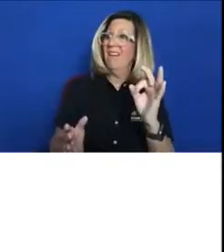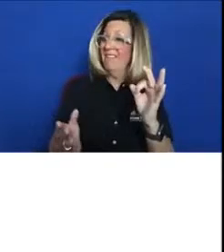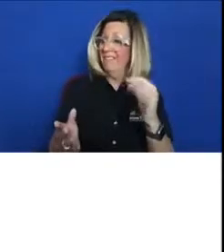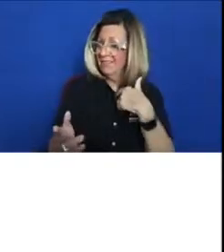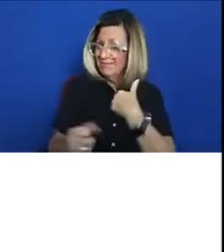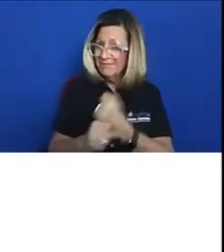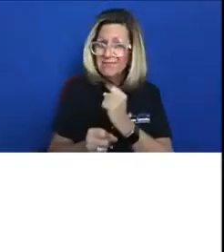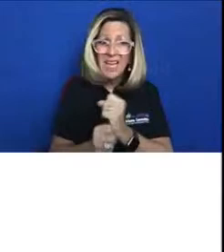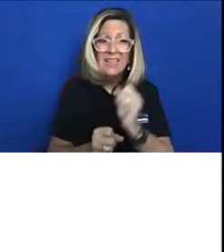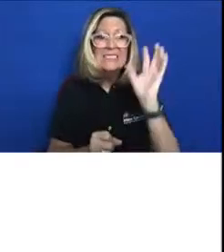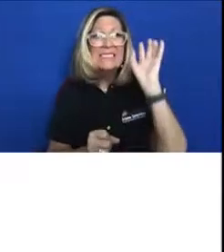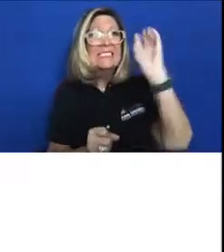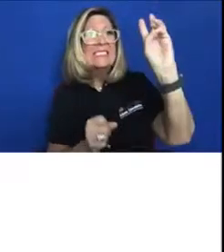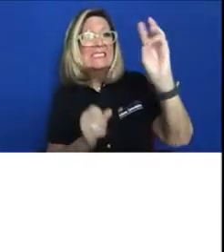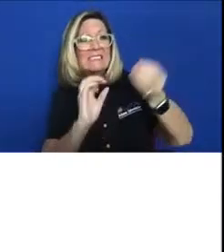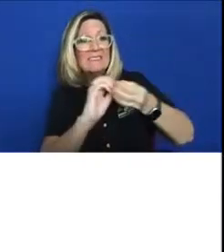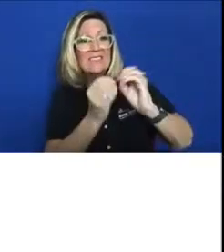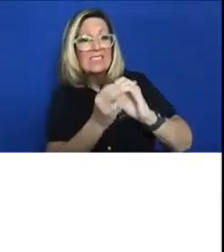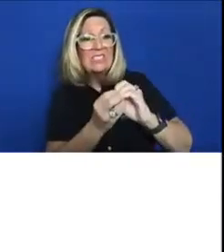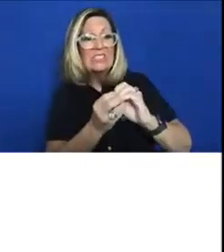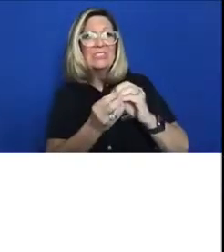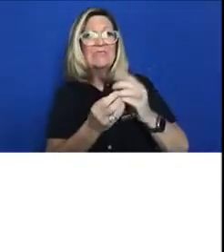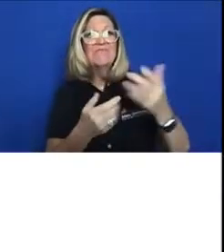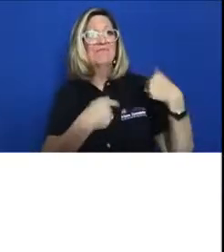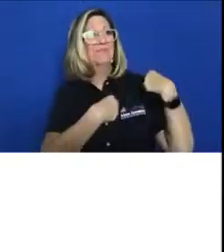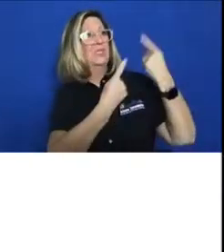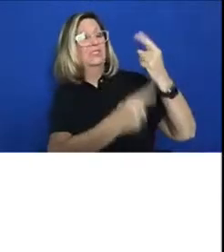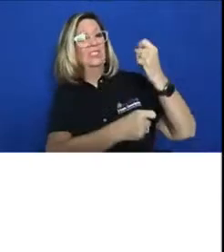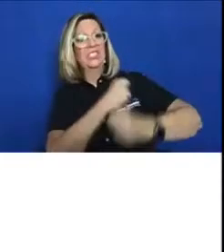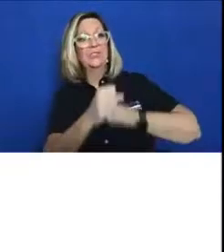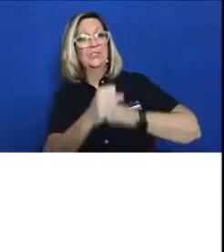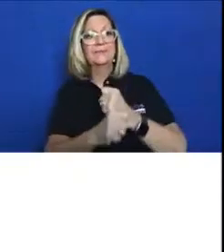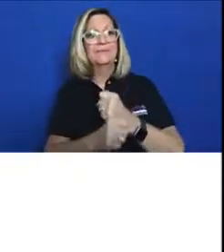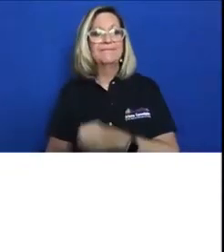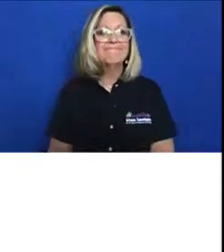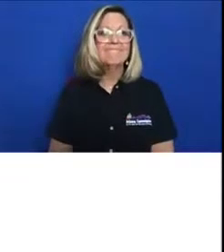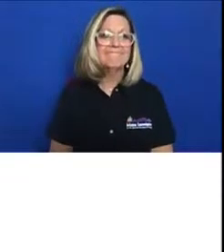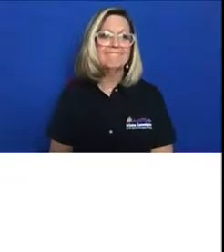despite having made a 6-figure salary the previous years.